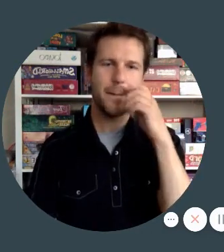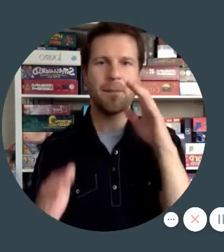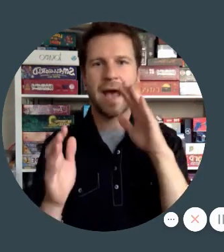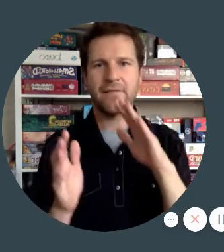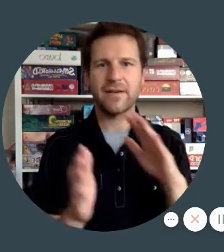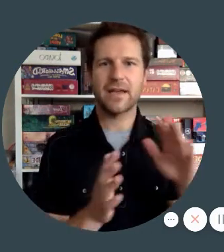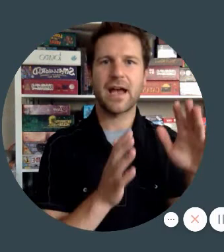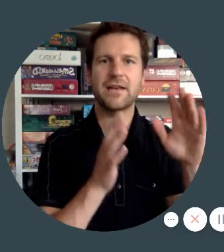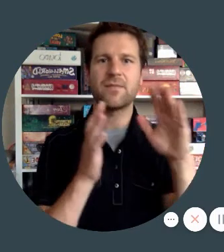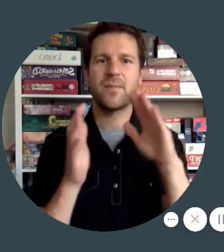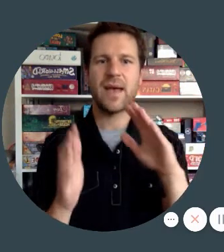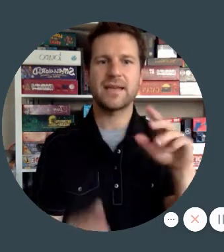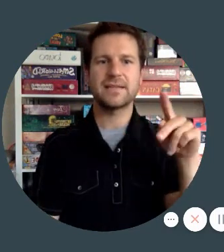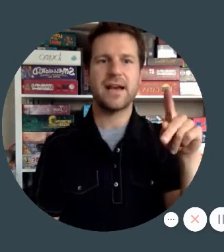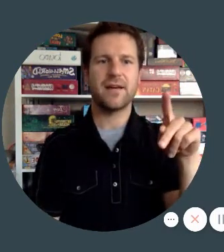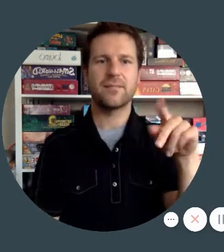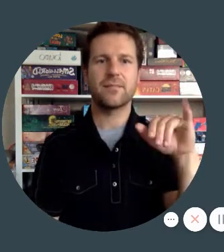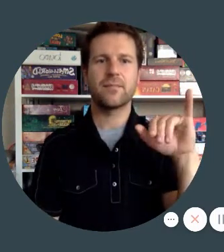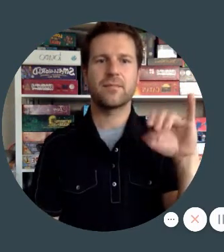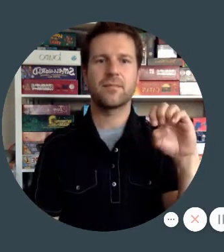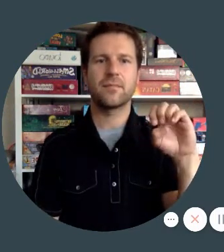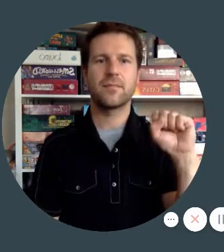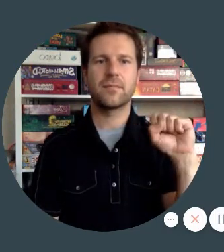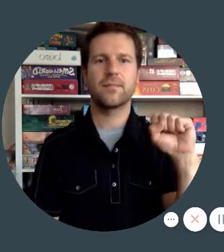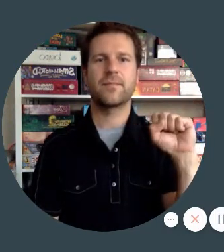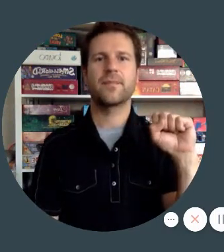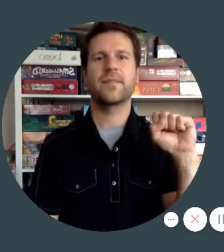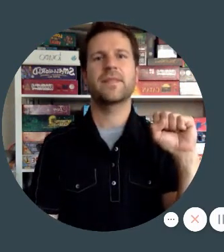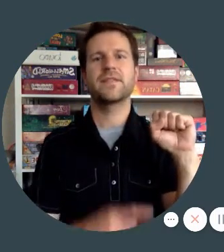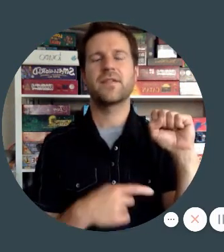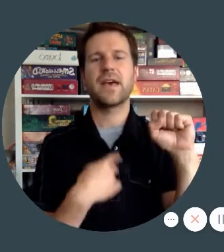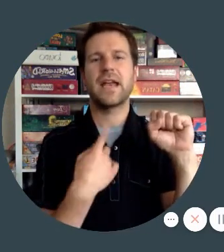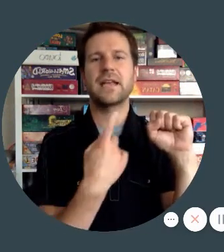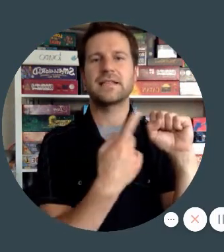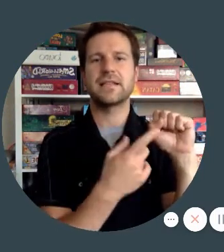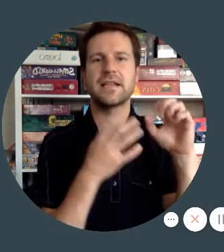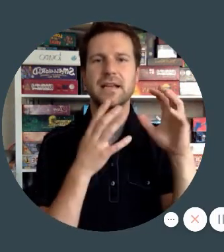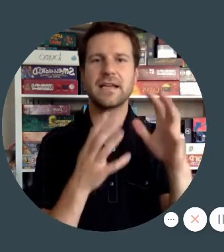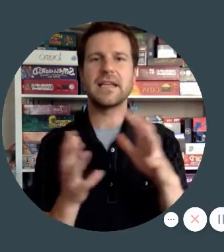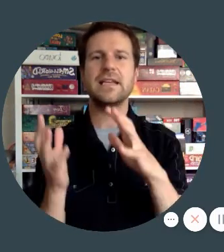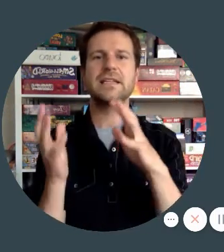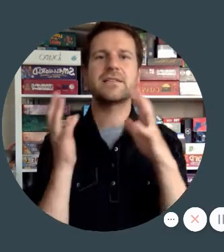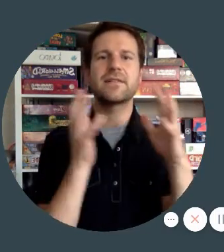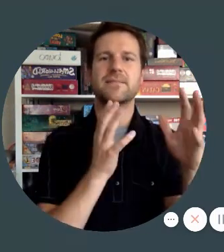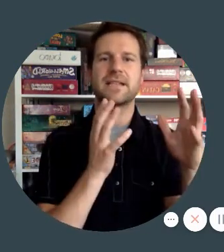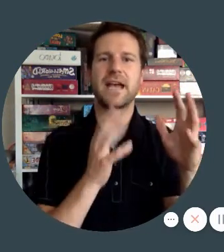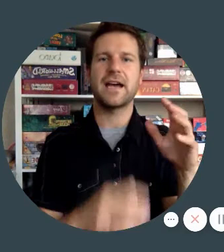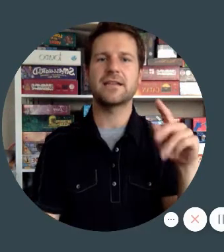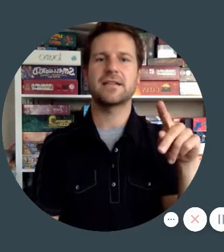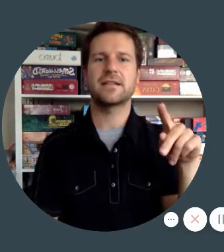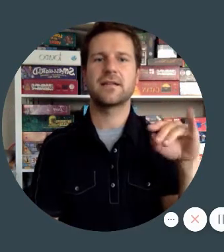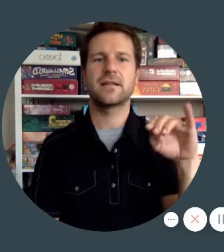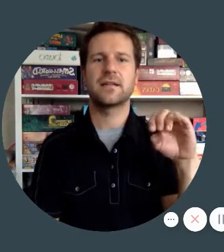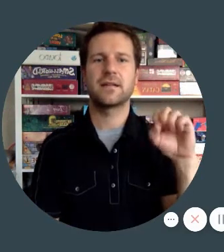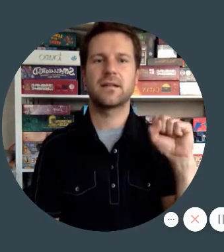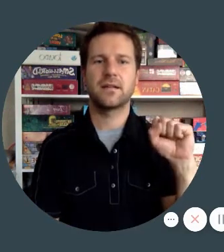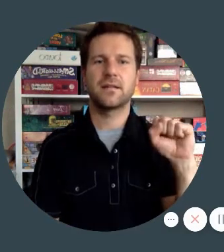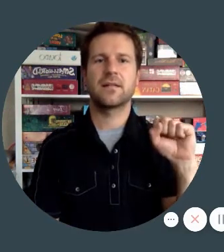inconsistent. Have it kind of be paced out so that it's an easy rhythm to